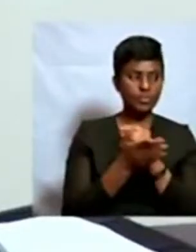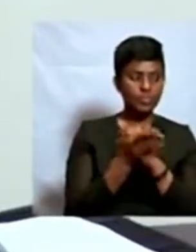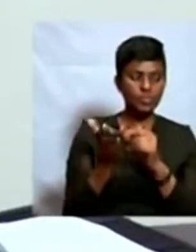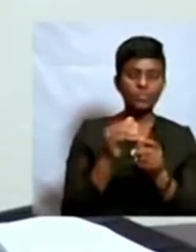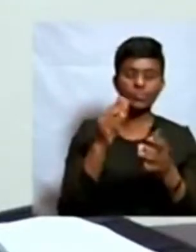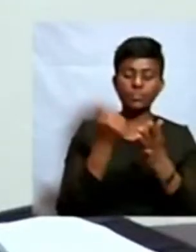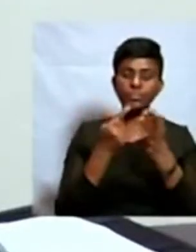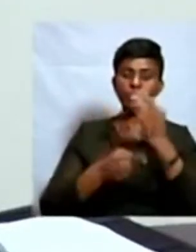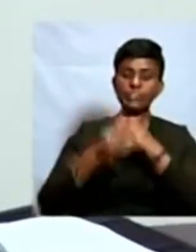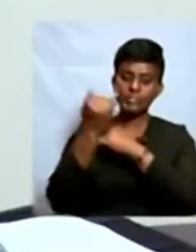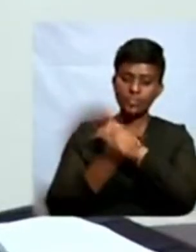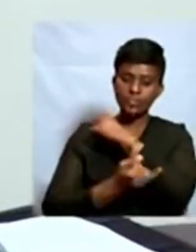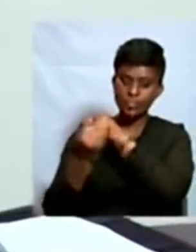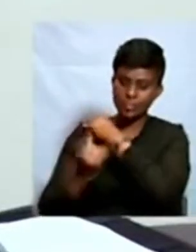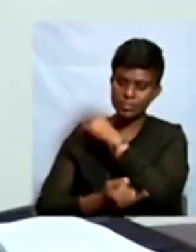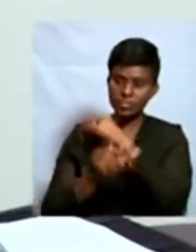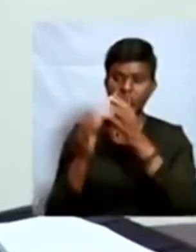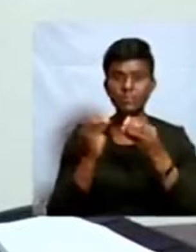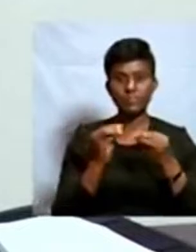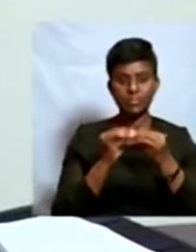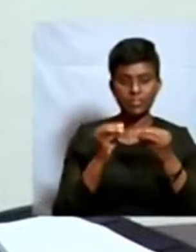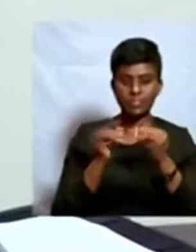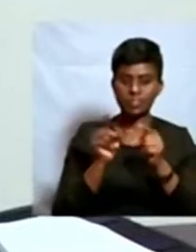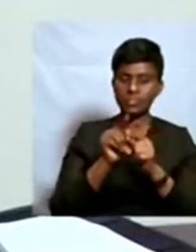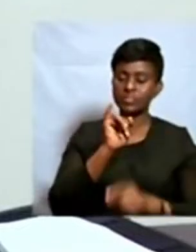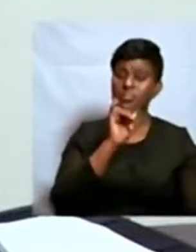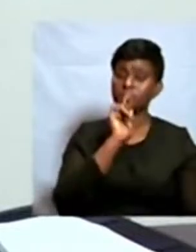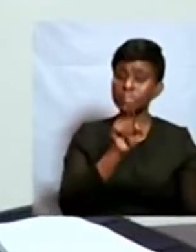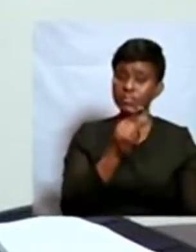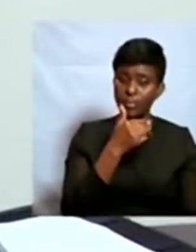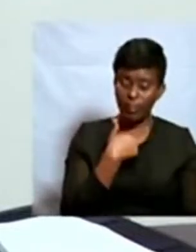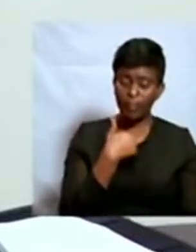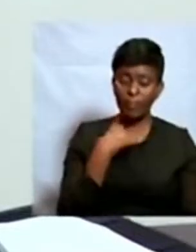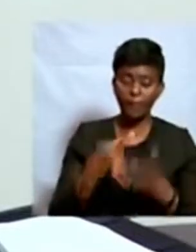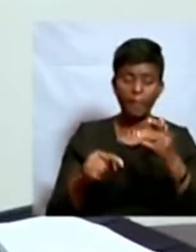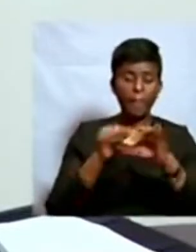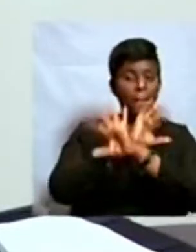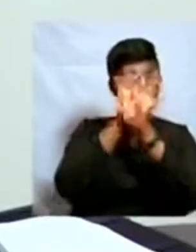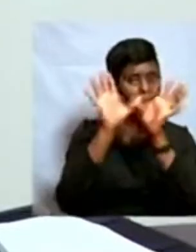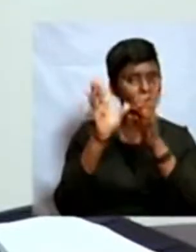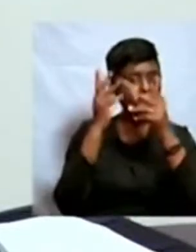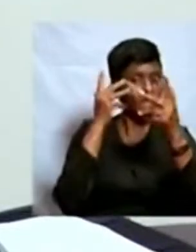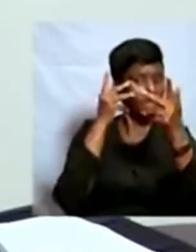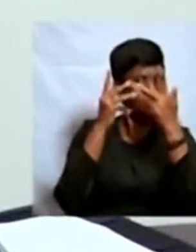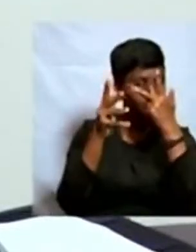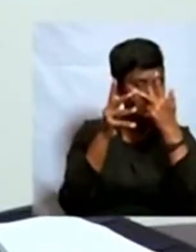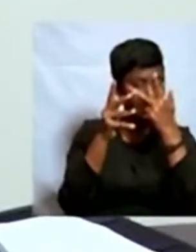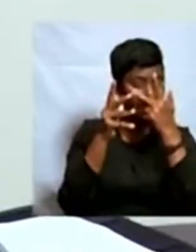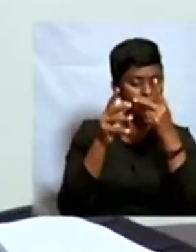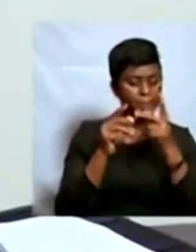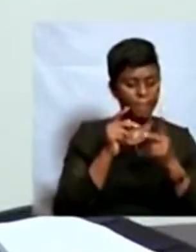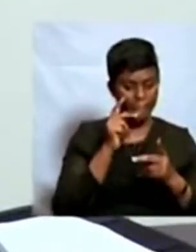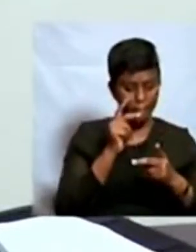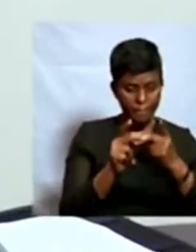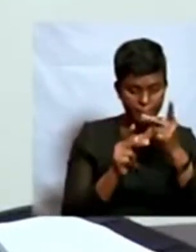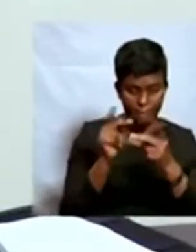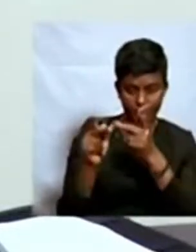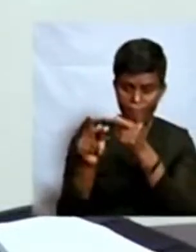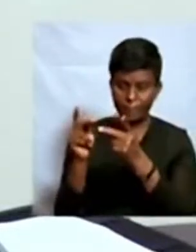is introducing the fact that there has to be a clear and transparent procedure